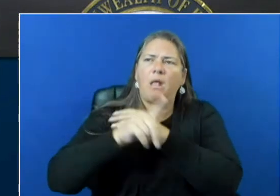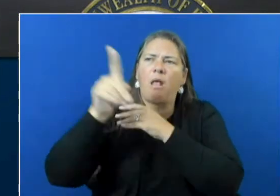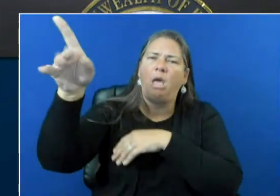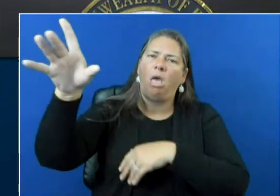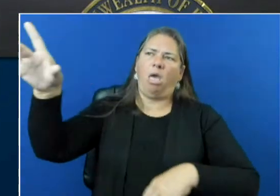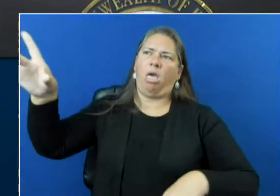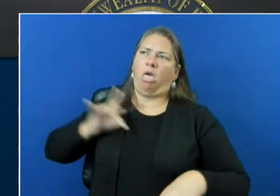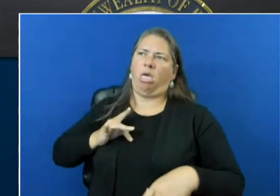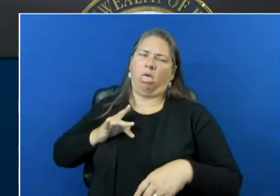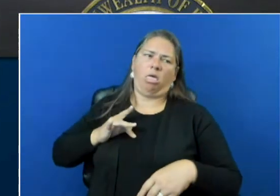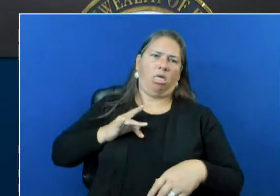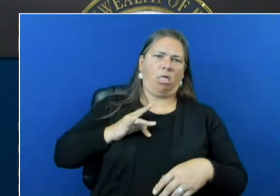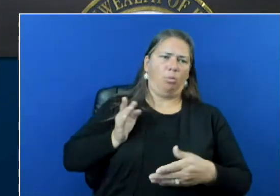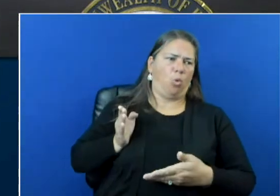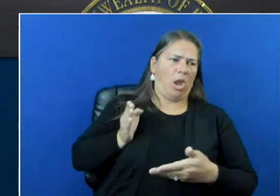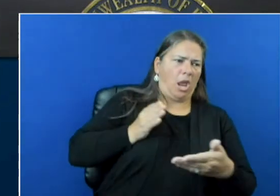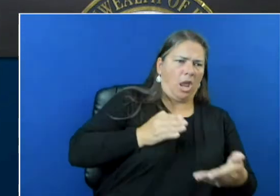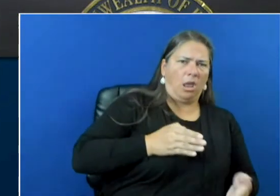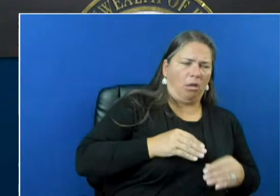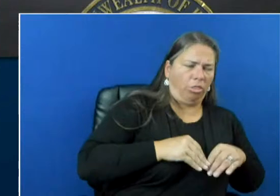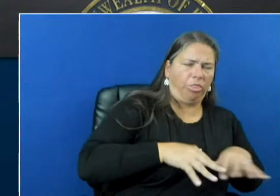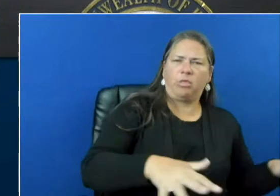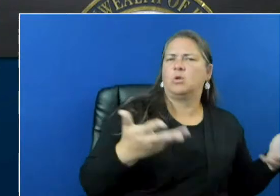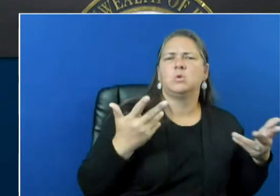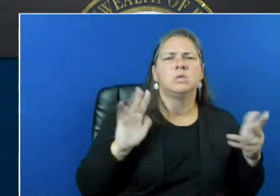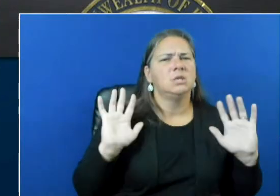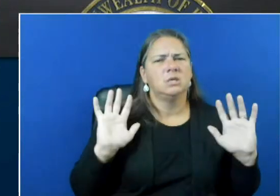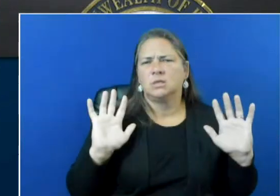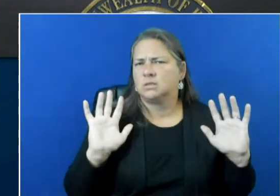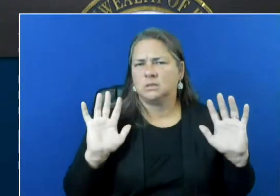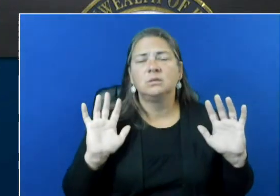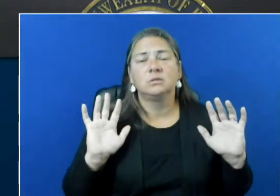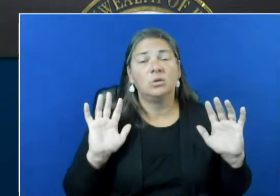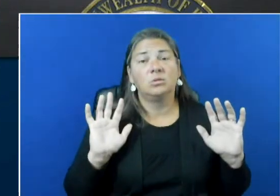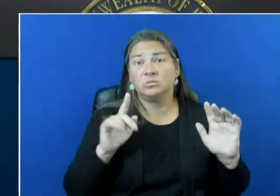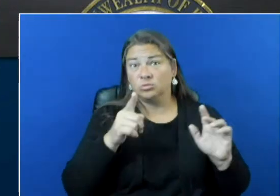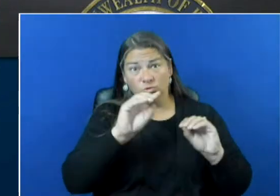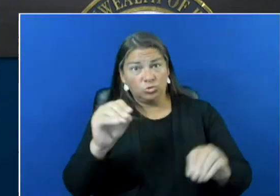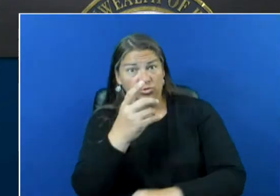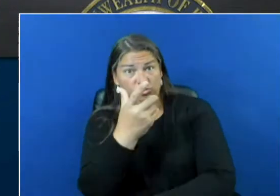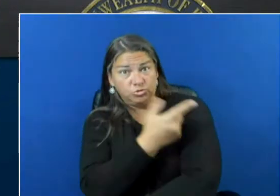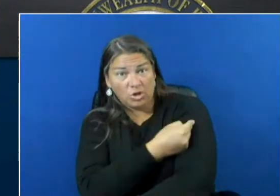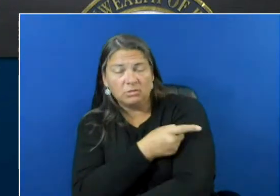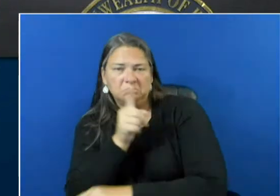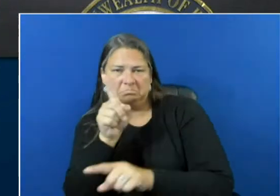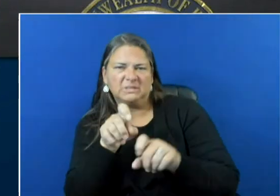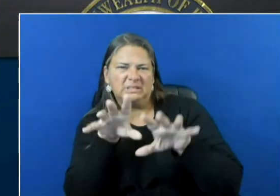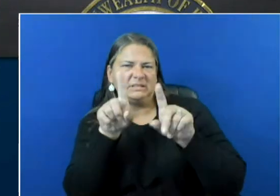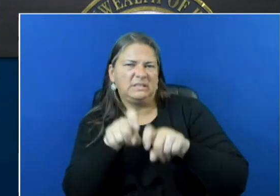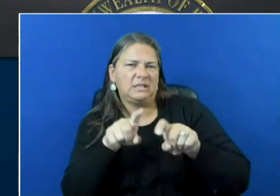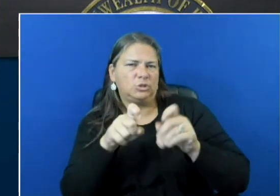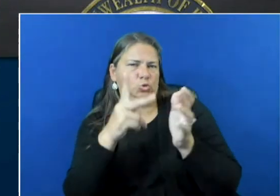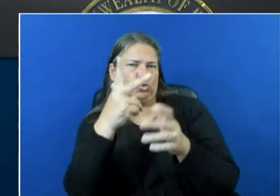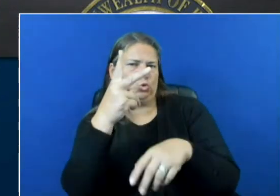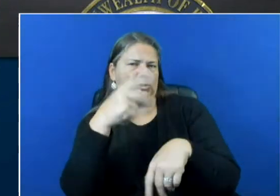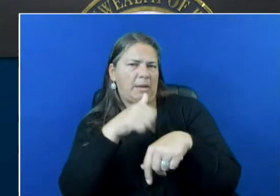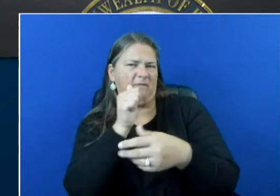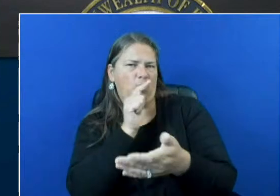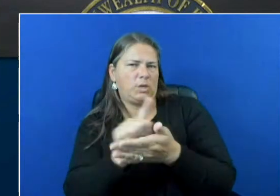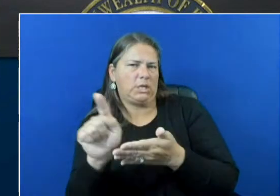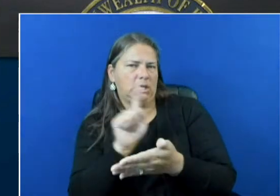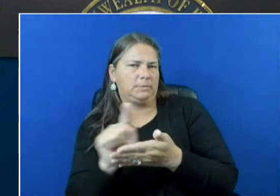should. So those folks will need to be tested at least twice a week. Now, we're going to make a little